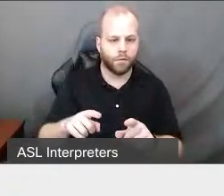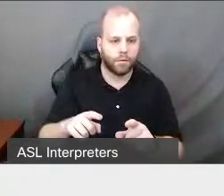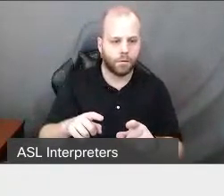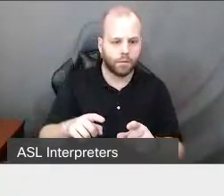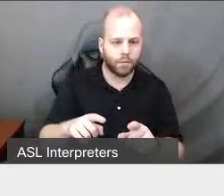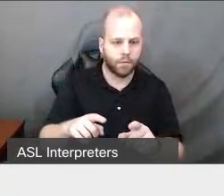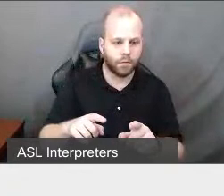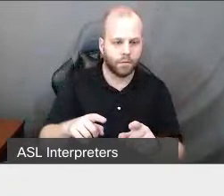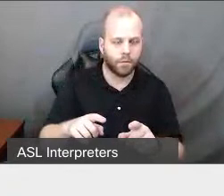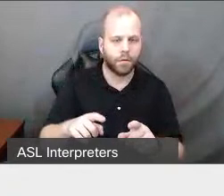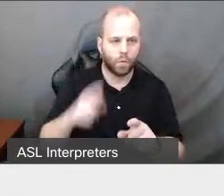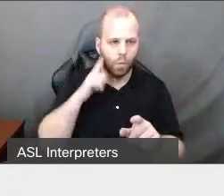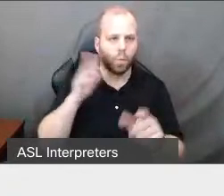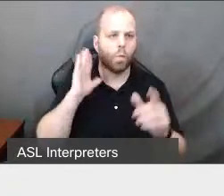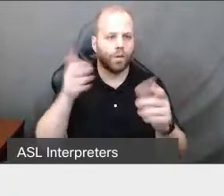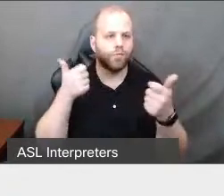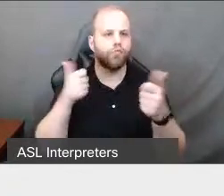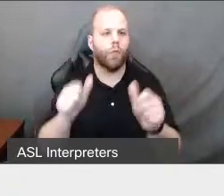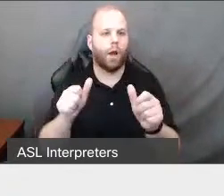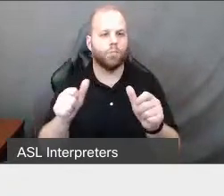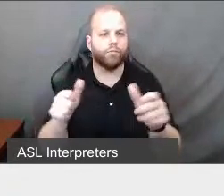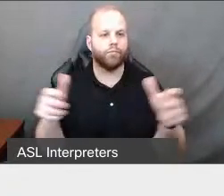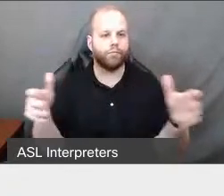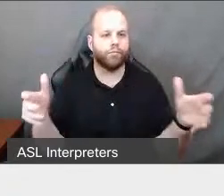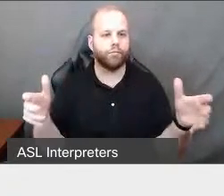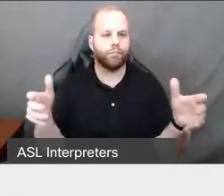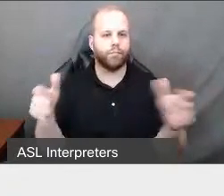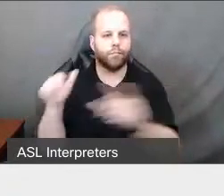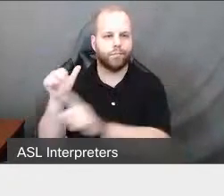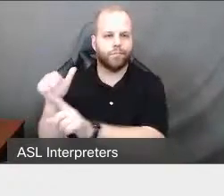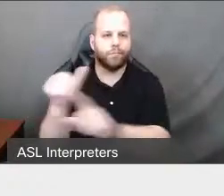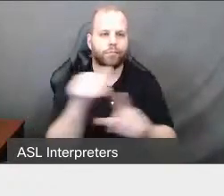to come to as much of an agreement. So I do hope that that will occur.